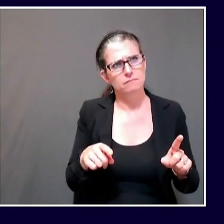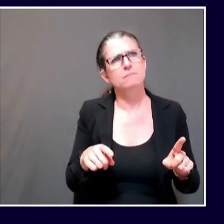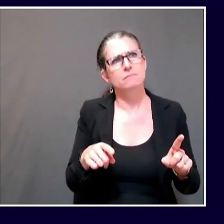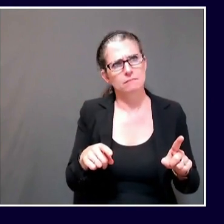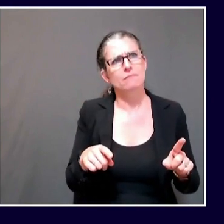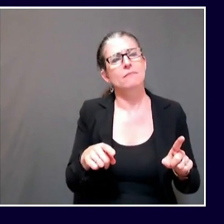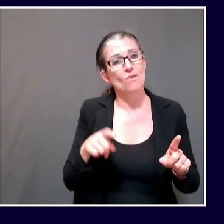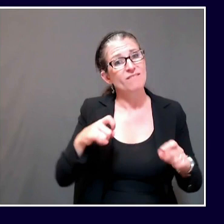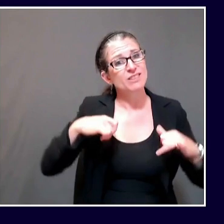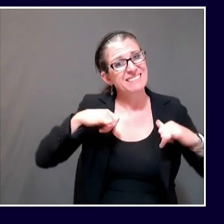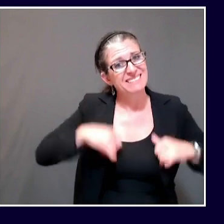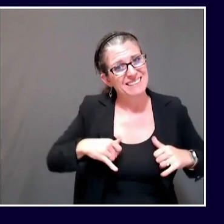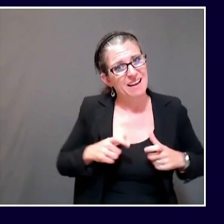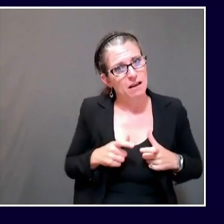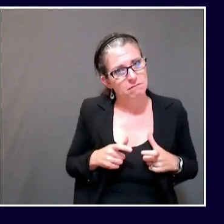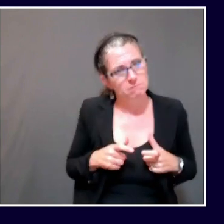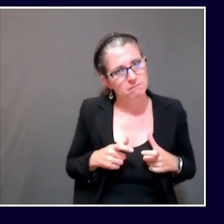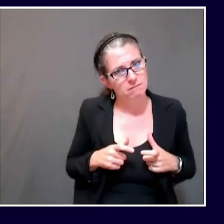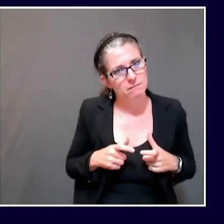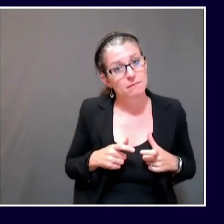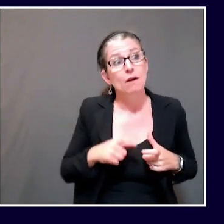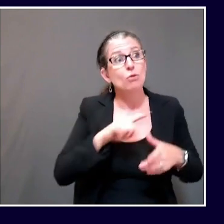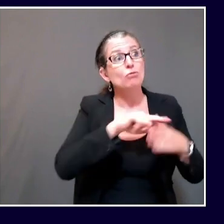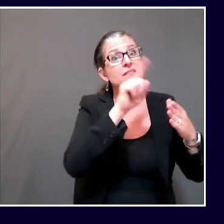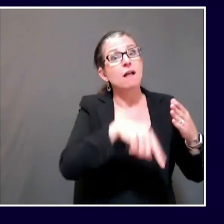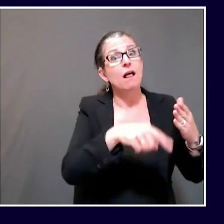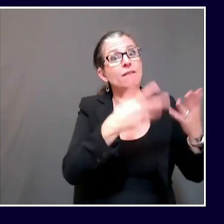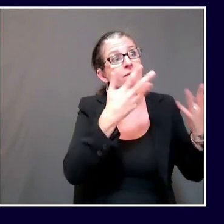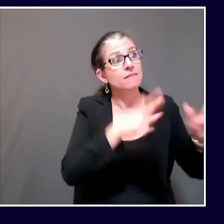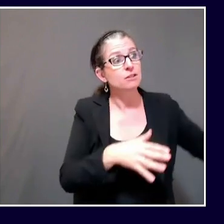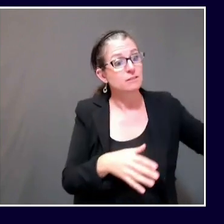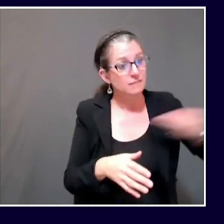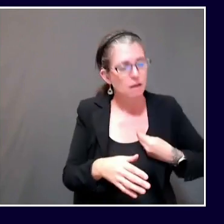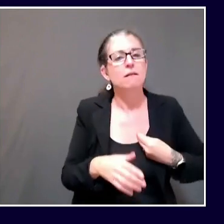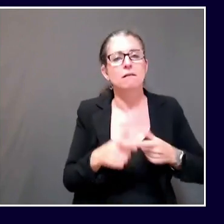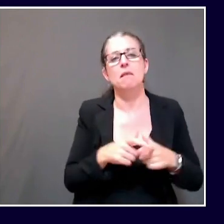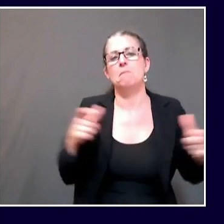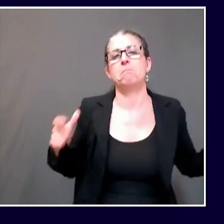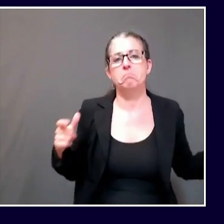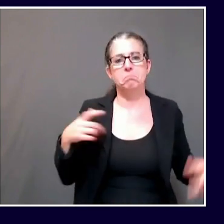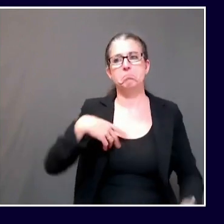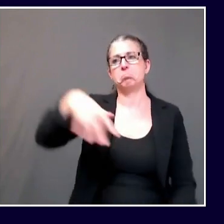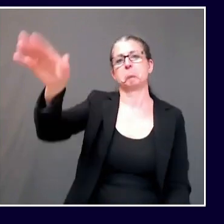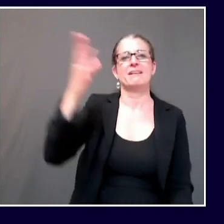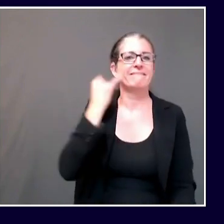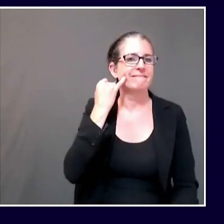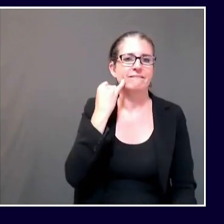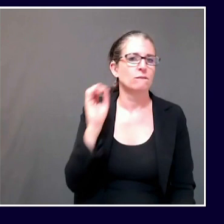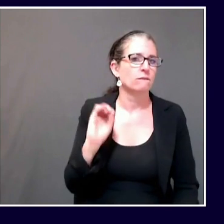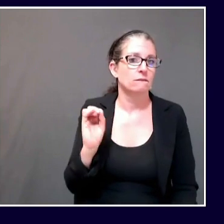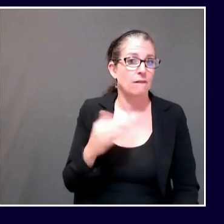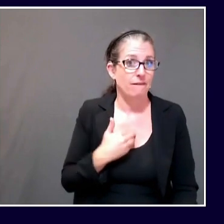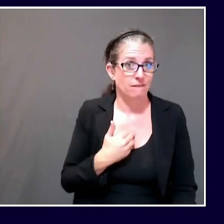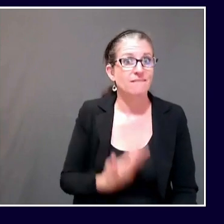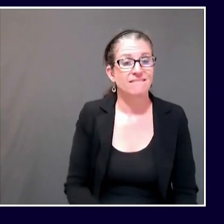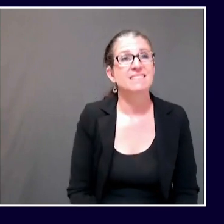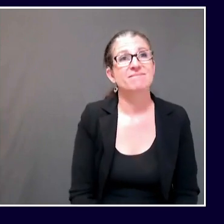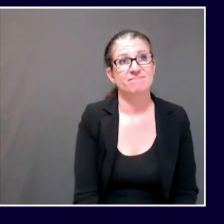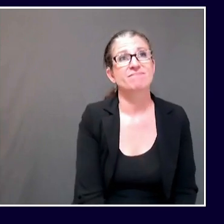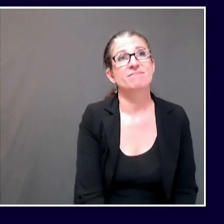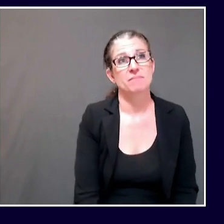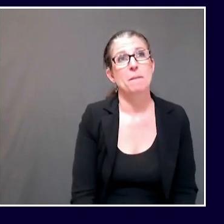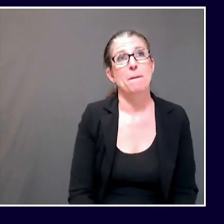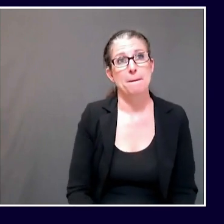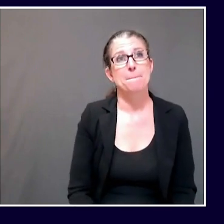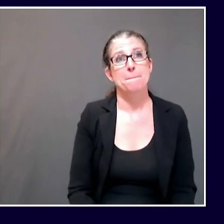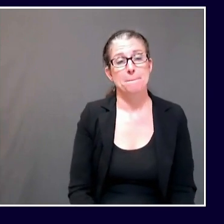your results. If you've been a close contact of somebody who is COVID-19 positive, meaning you've been in touch with them for